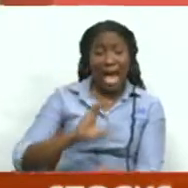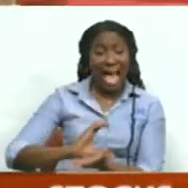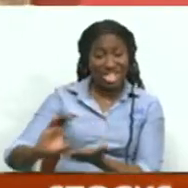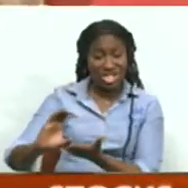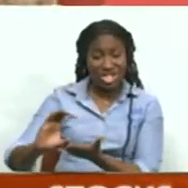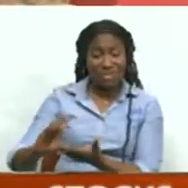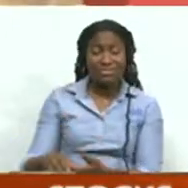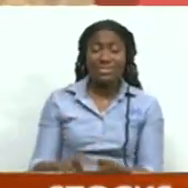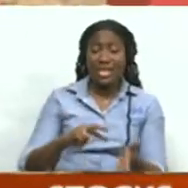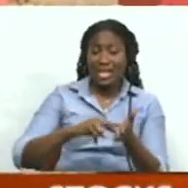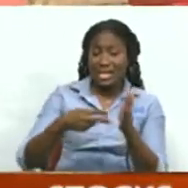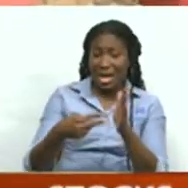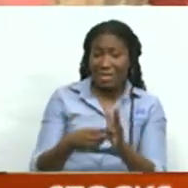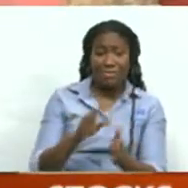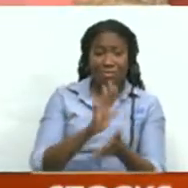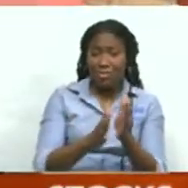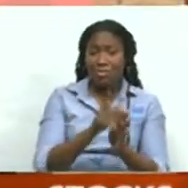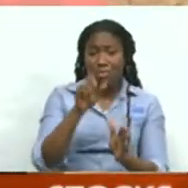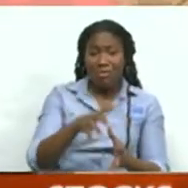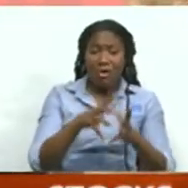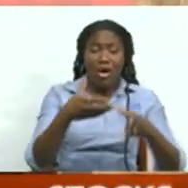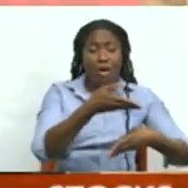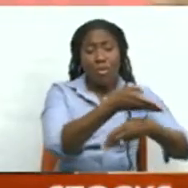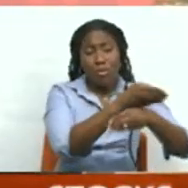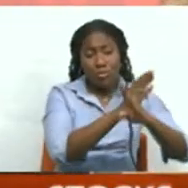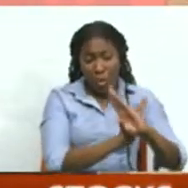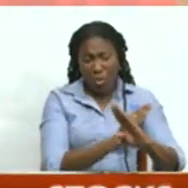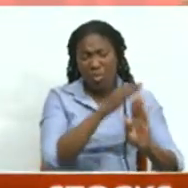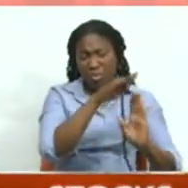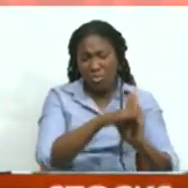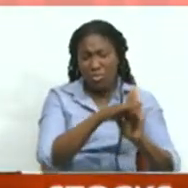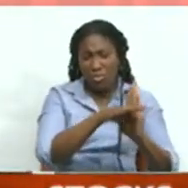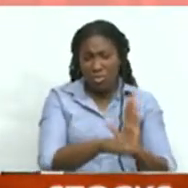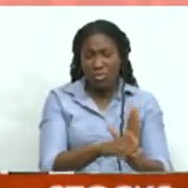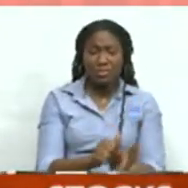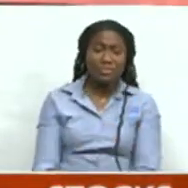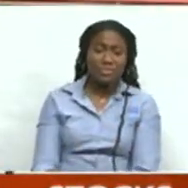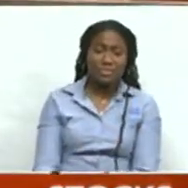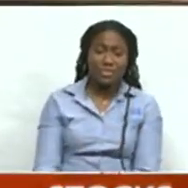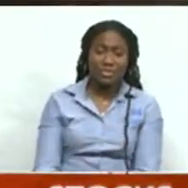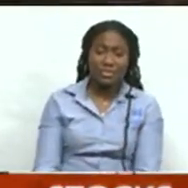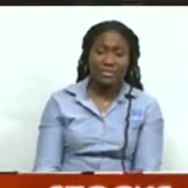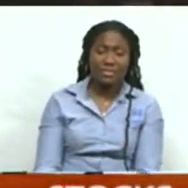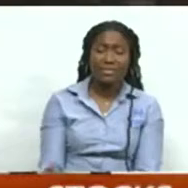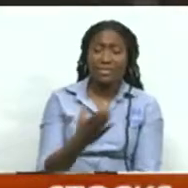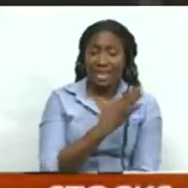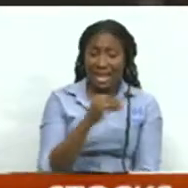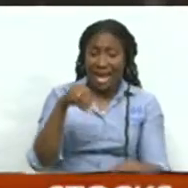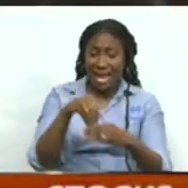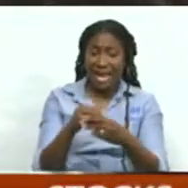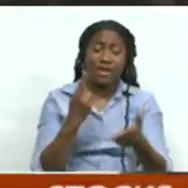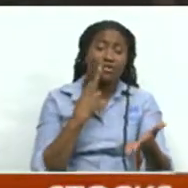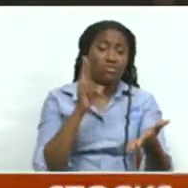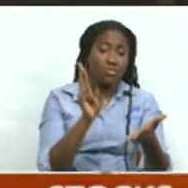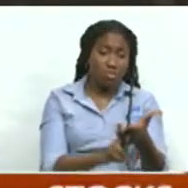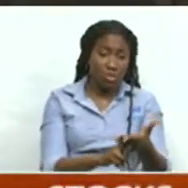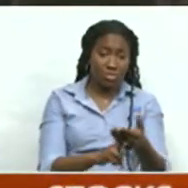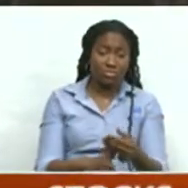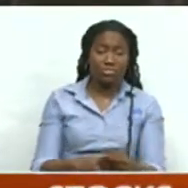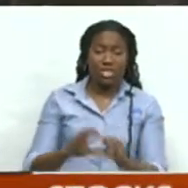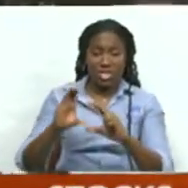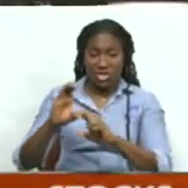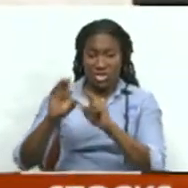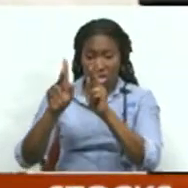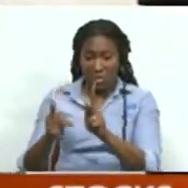total borrowings by $5.8 million. In his chairman's report, Christian Muti said, during the period, the